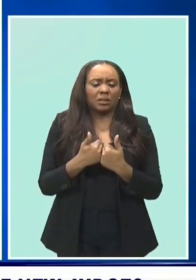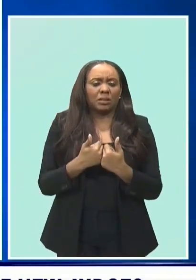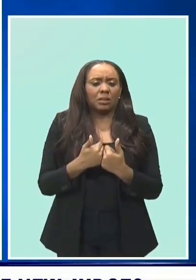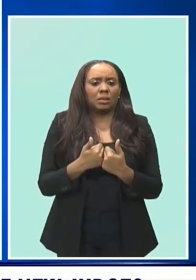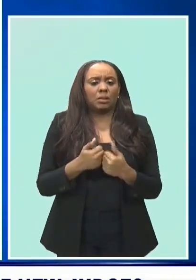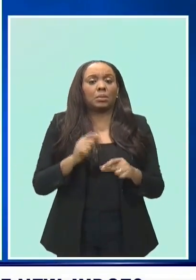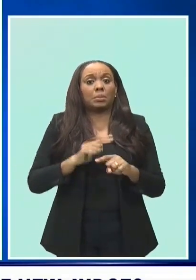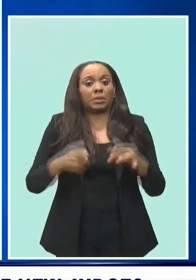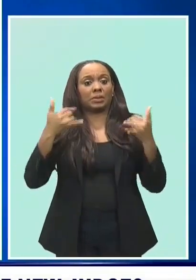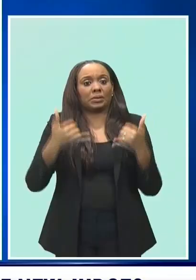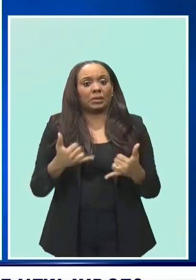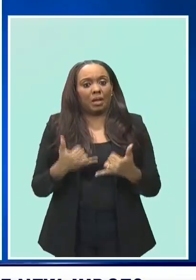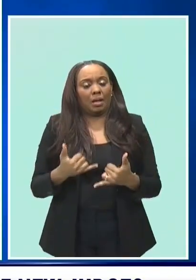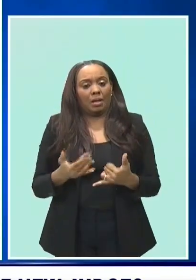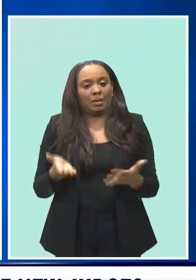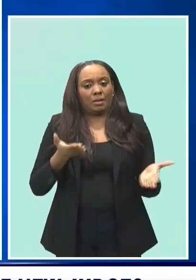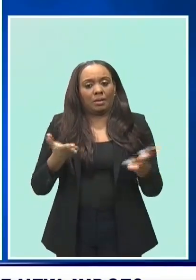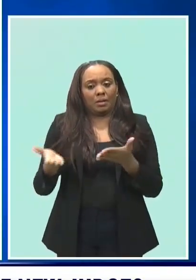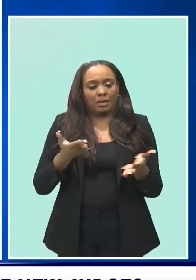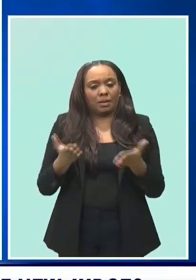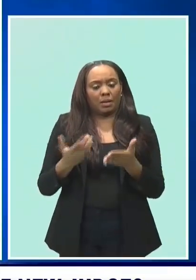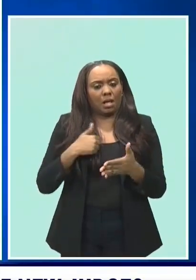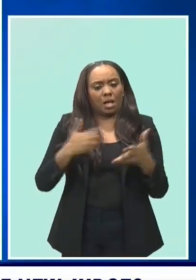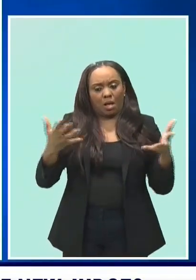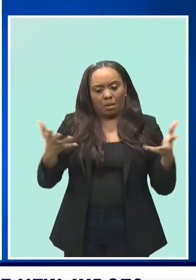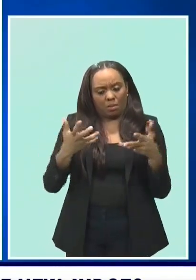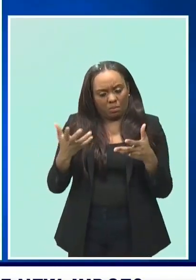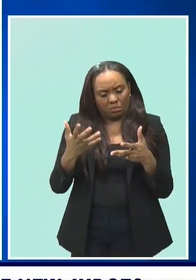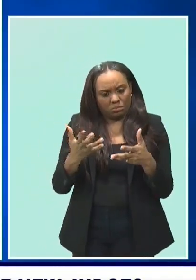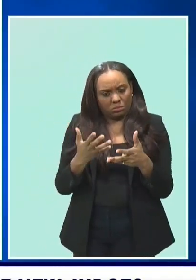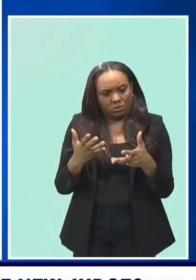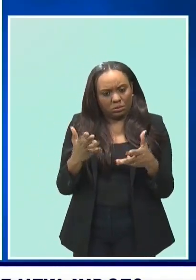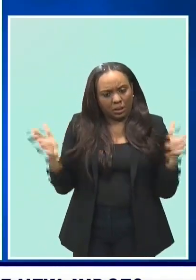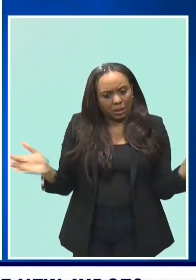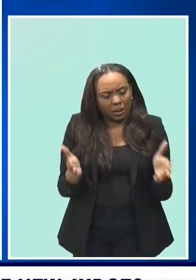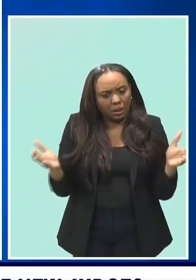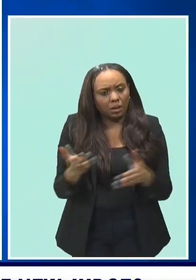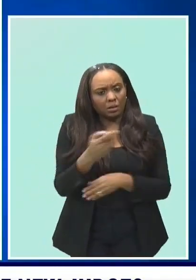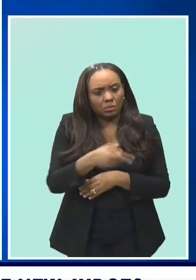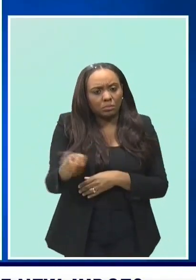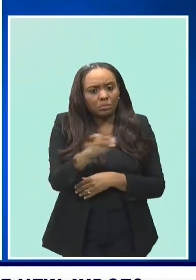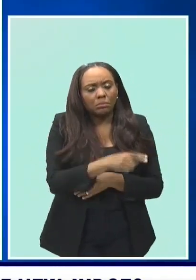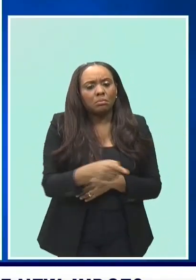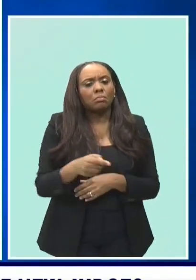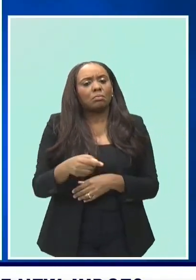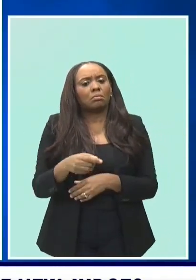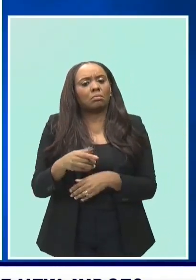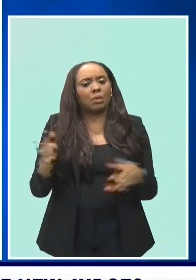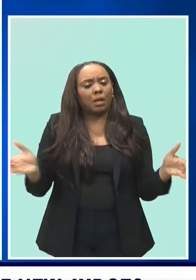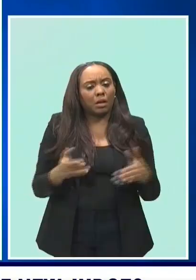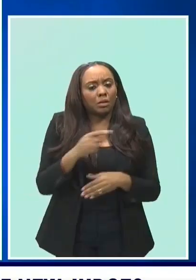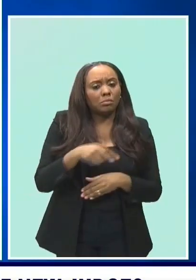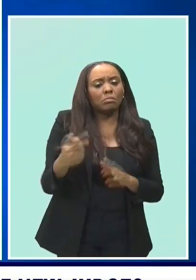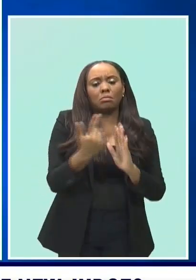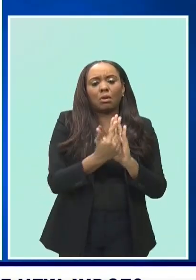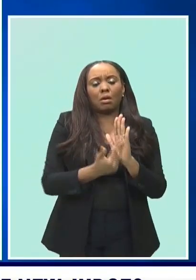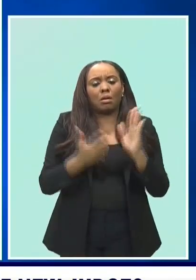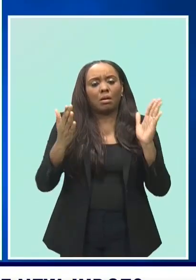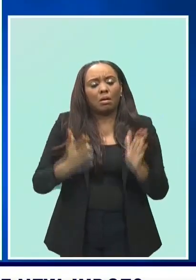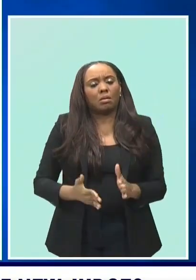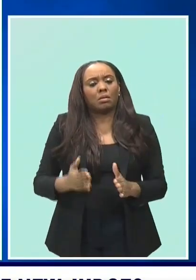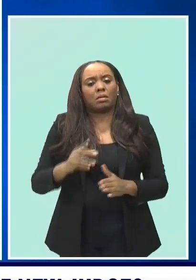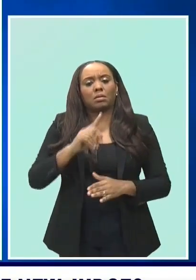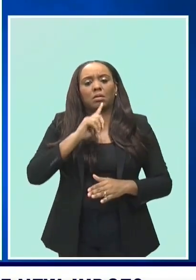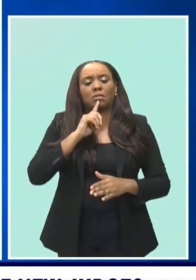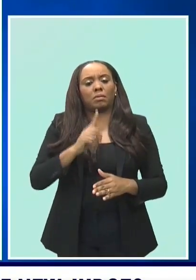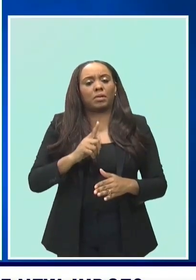this commencement service to urge us as members of the fraternity to recommit ourselves